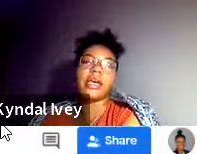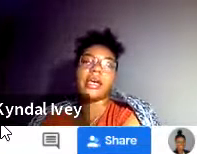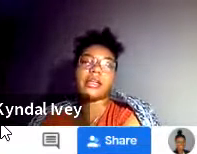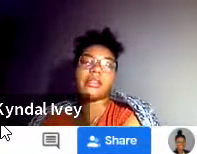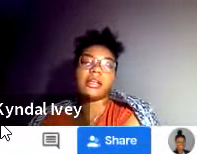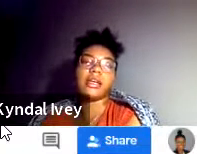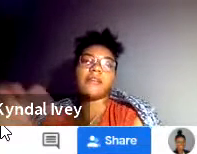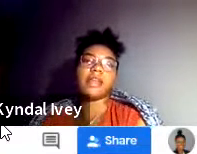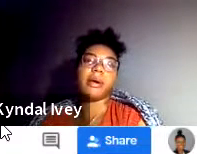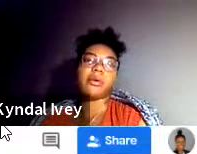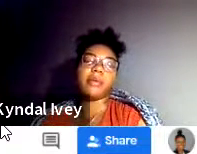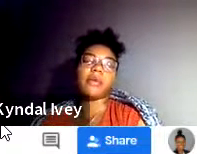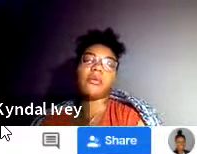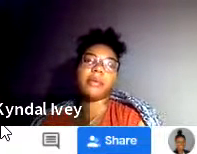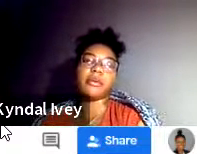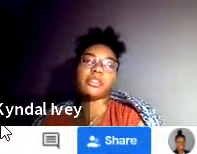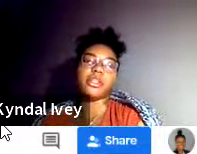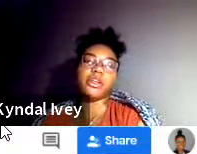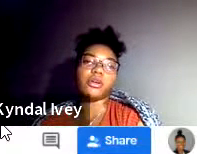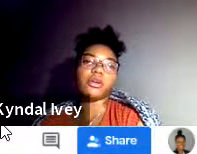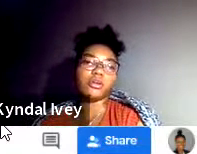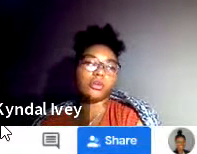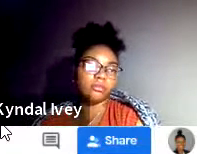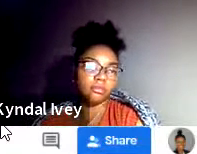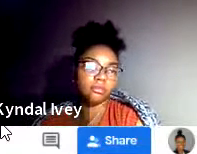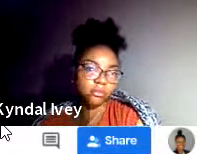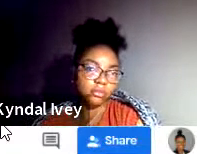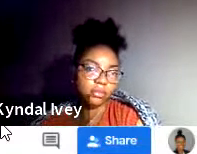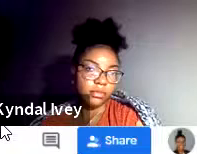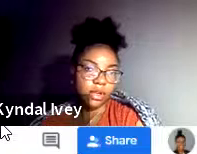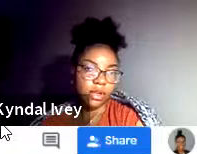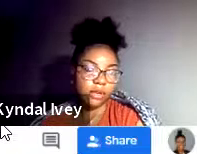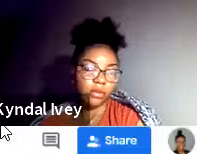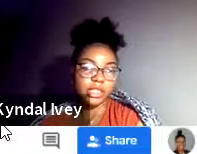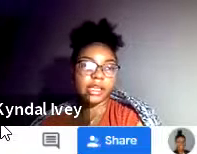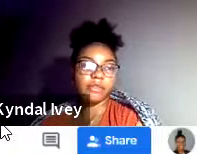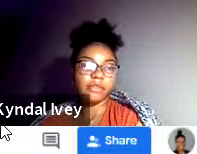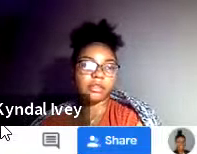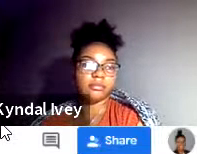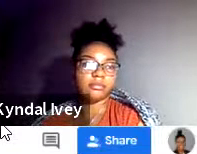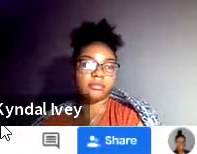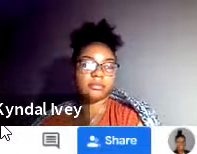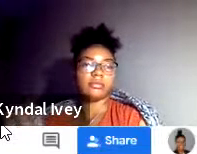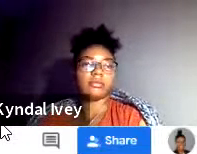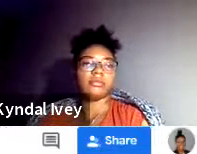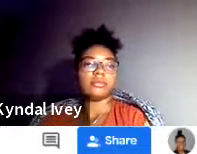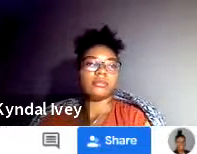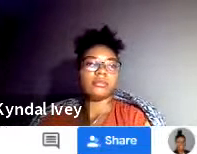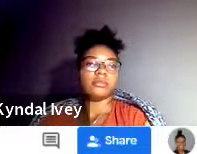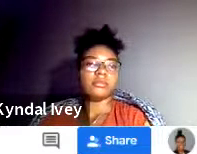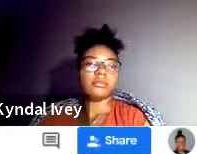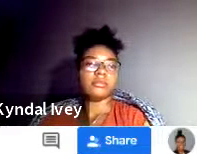discussion. And if anybody would want to make a motion to go, what is this, a second reading?